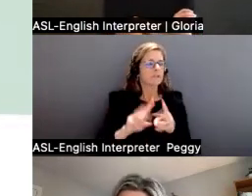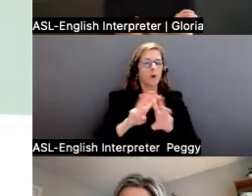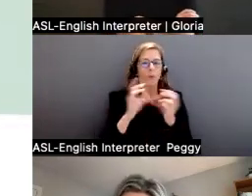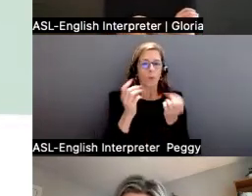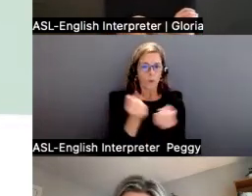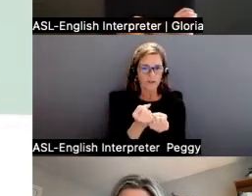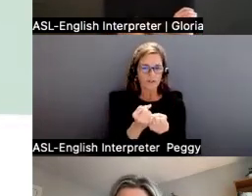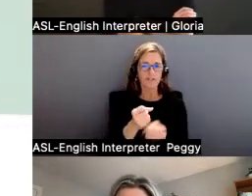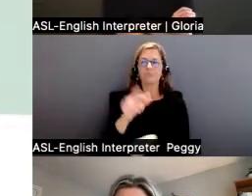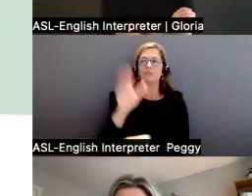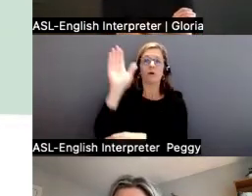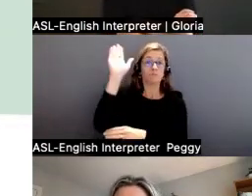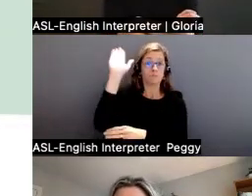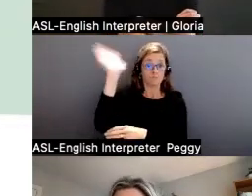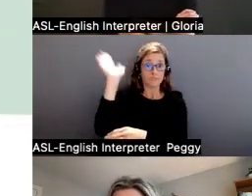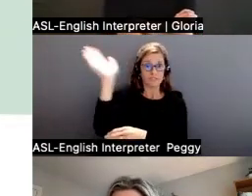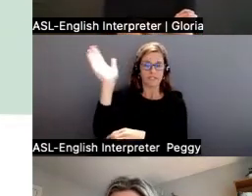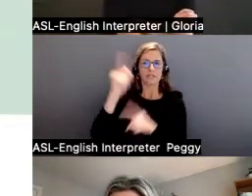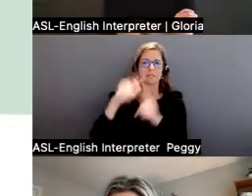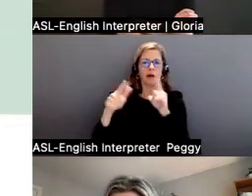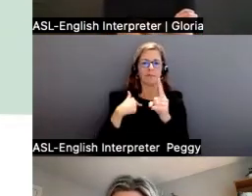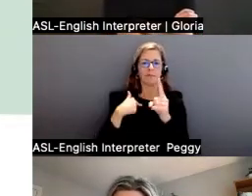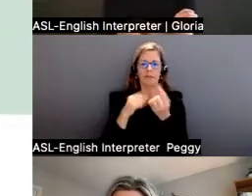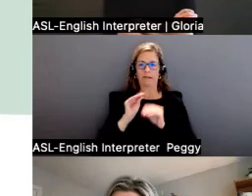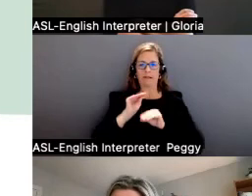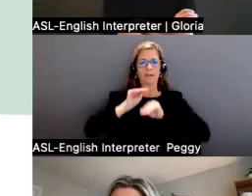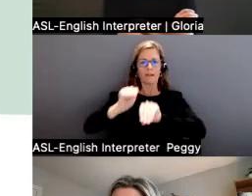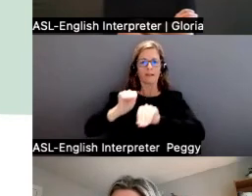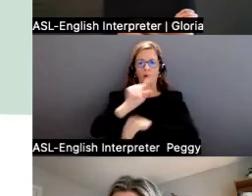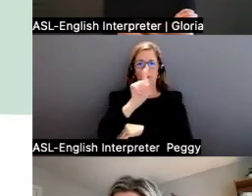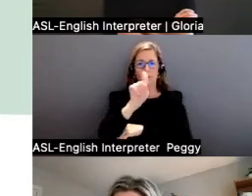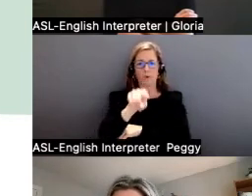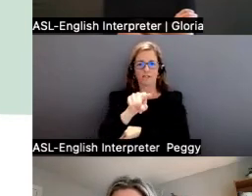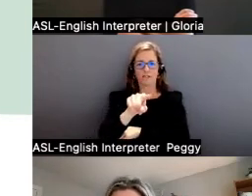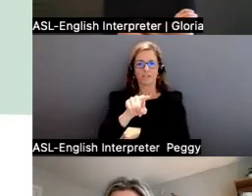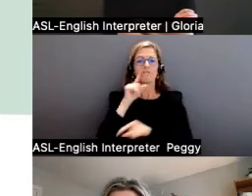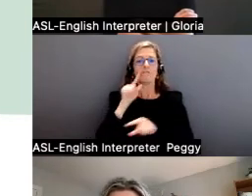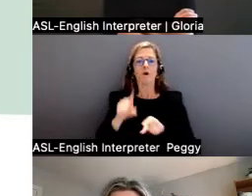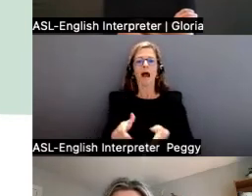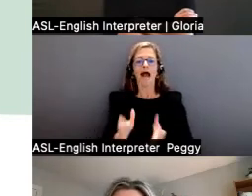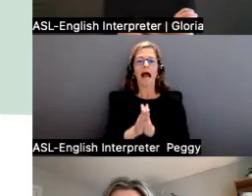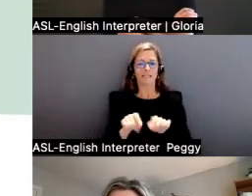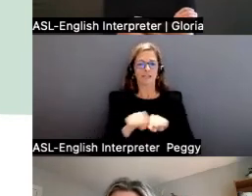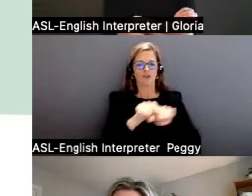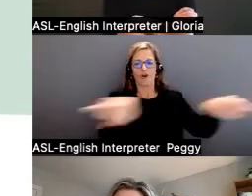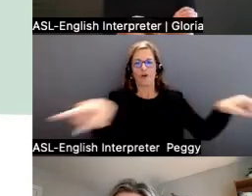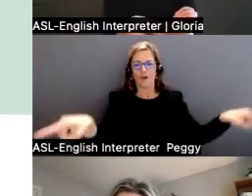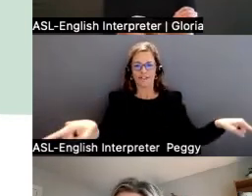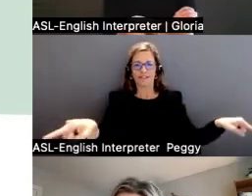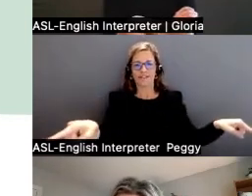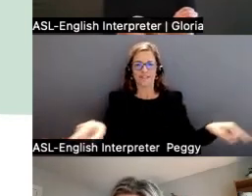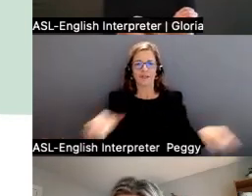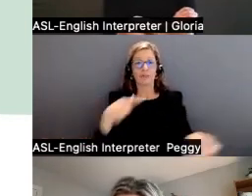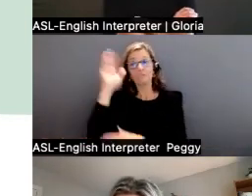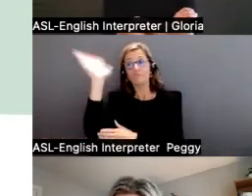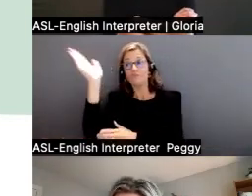include questions into it that will allow you to ask the audience the questions, and they will be part of the same presentation.